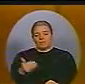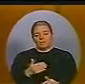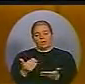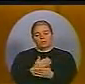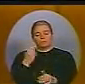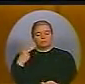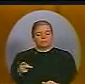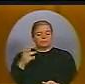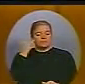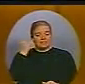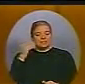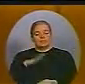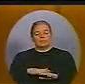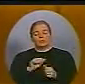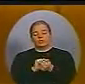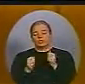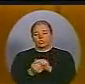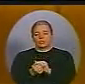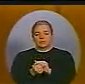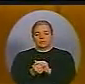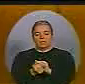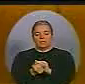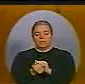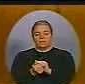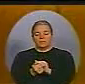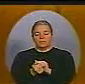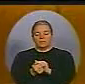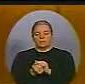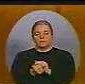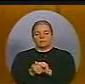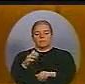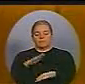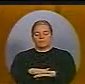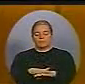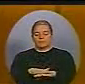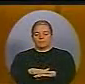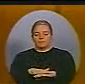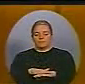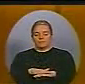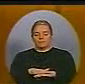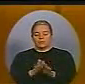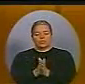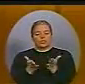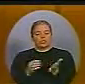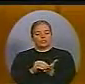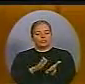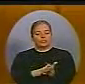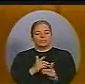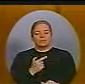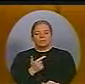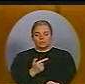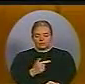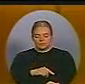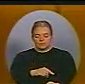the NDP carbon tax on the gasoline. Maybe some gentle music, Mr. Speaker, would help, but then he'd have to pay the